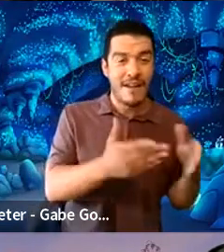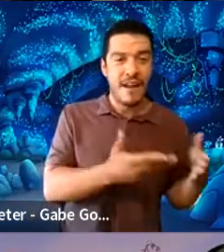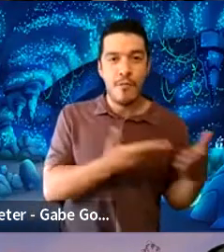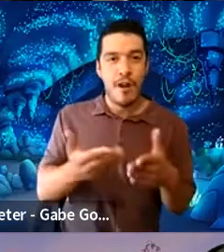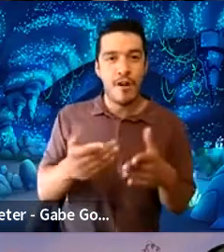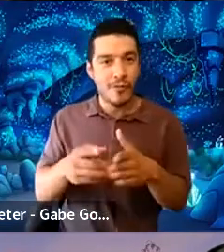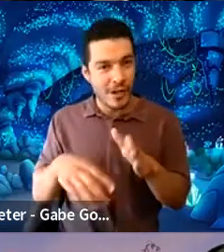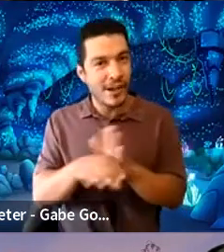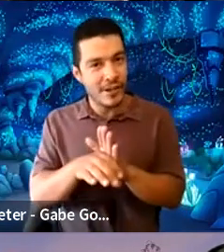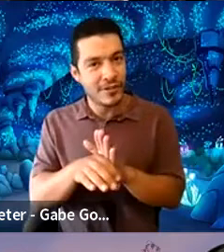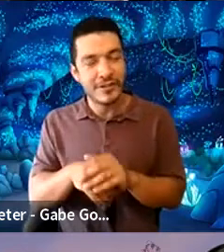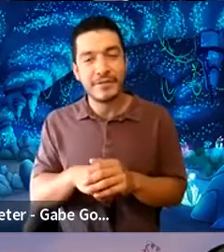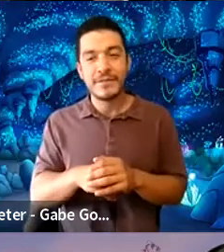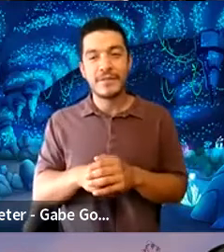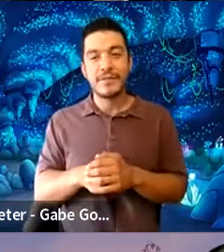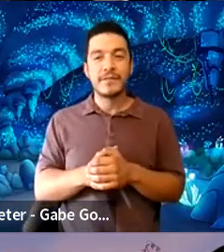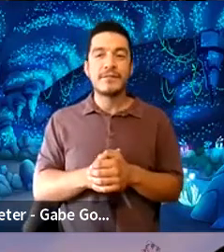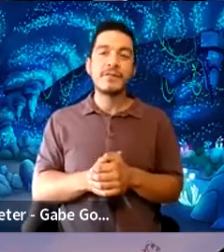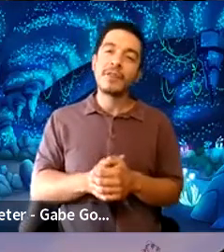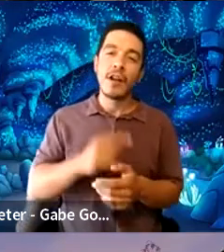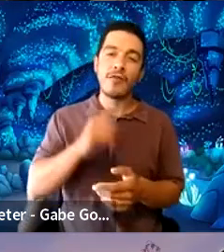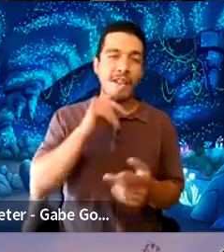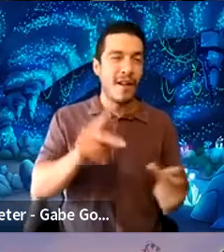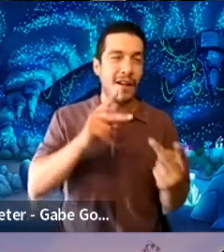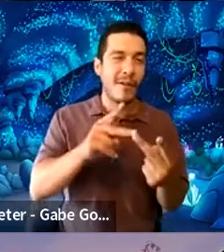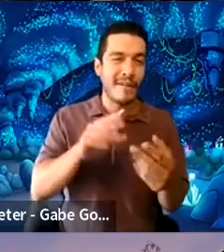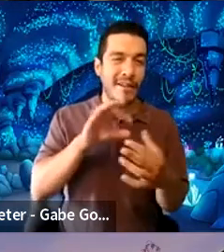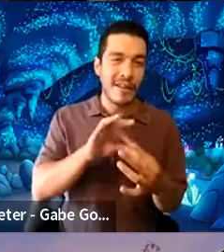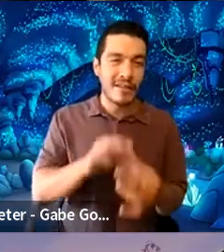and imagination. So it was just a perfect fit for us.